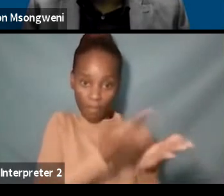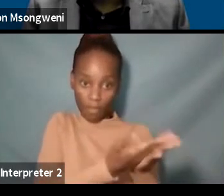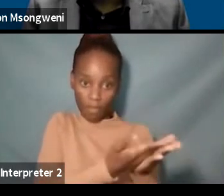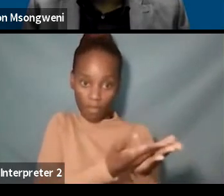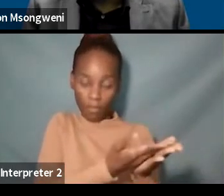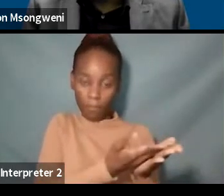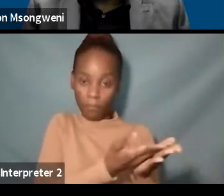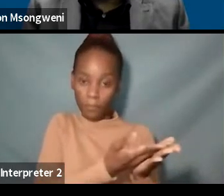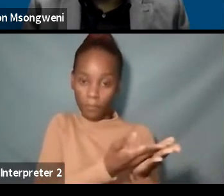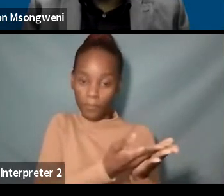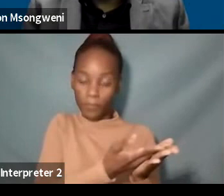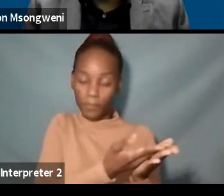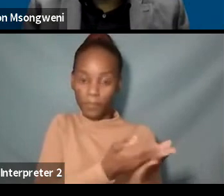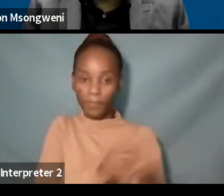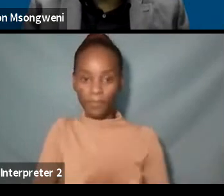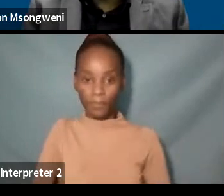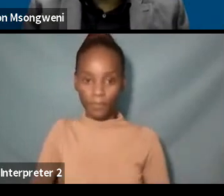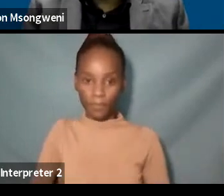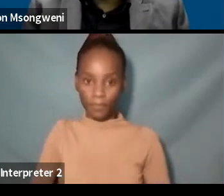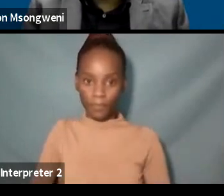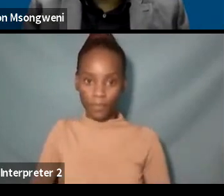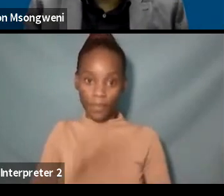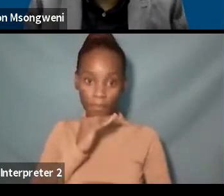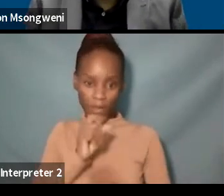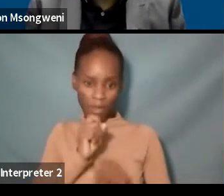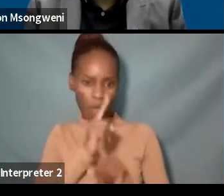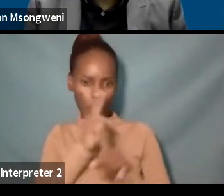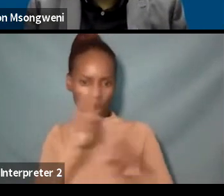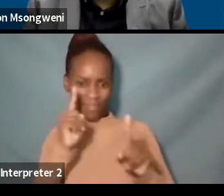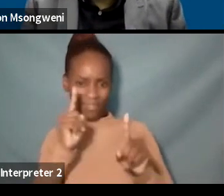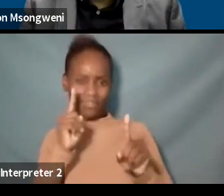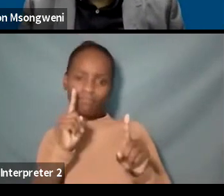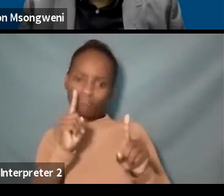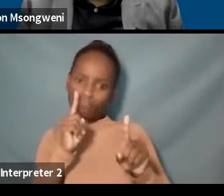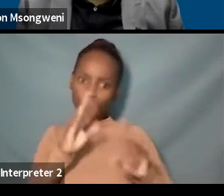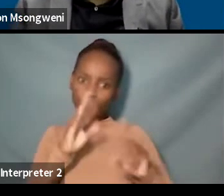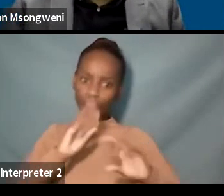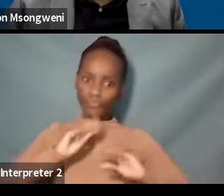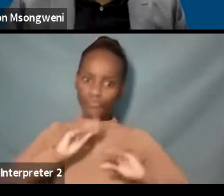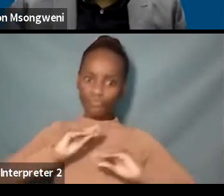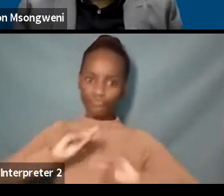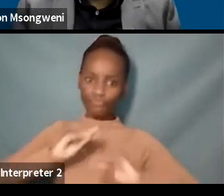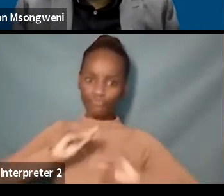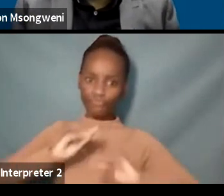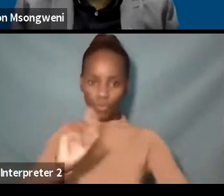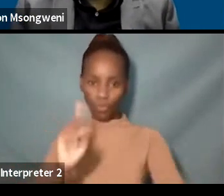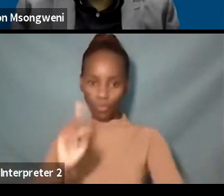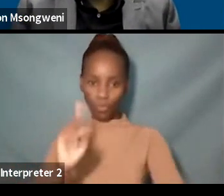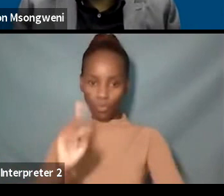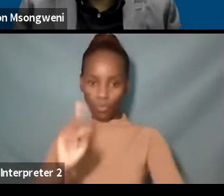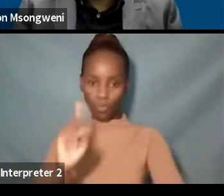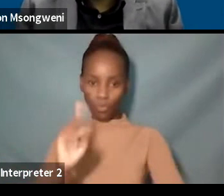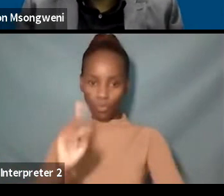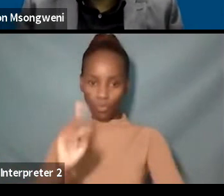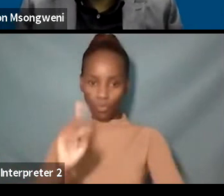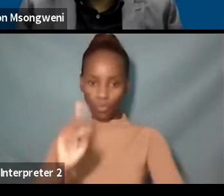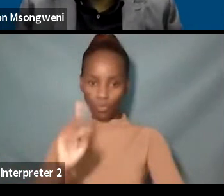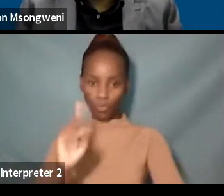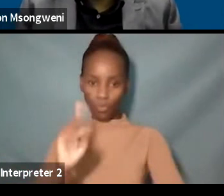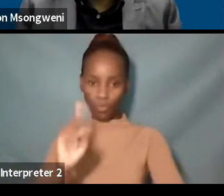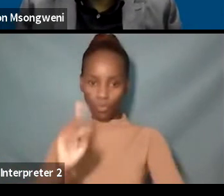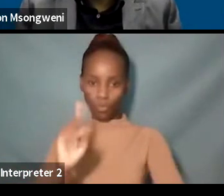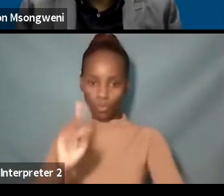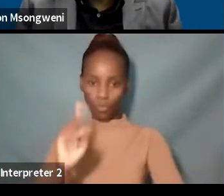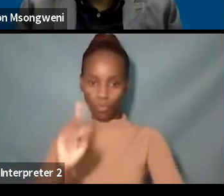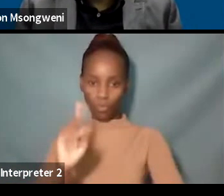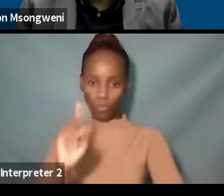which awareness can be raised. So the question is, is there a list of counterfeit goods available